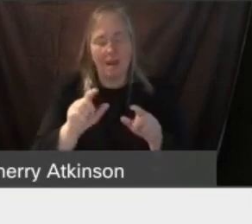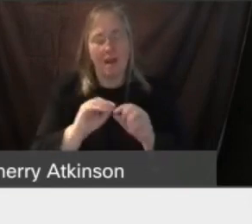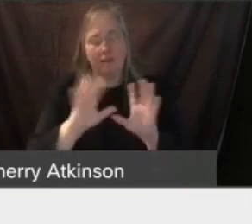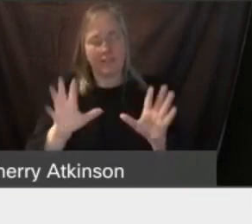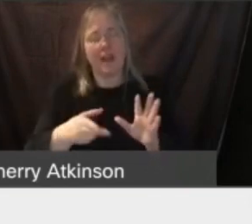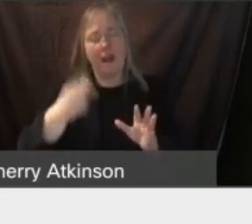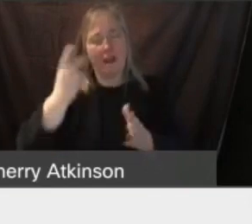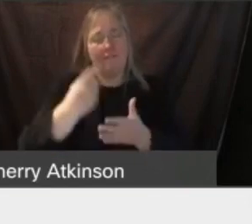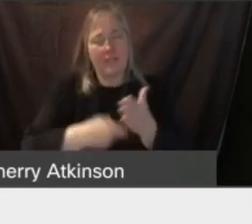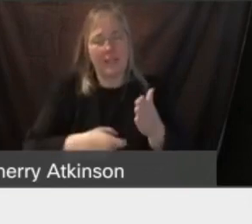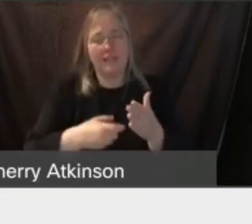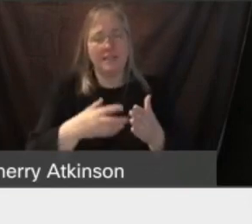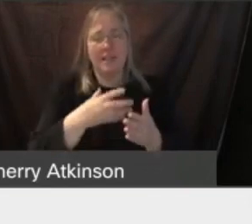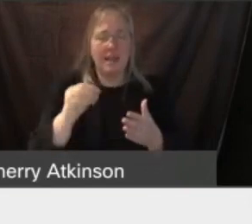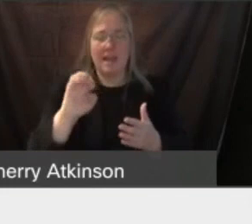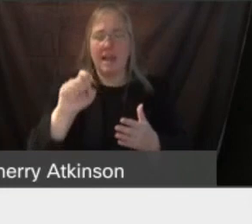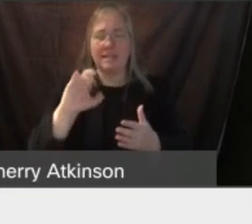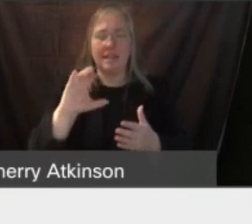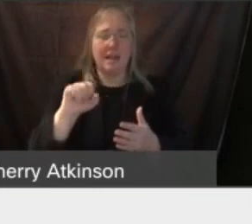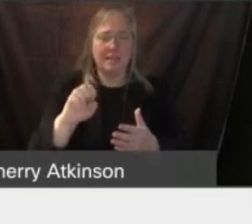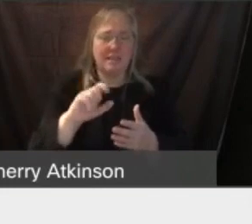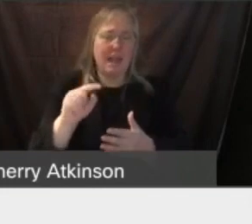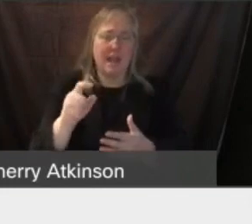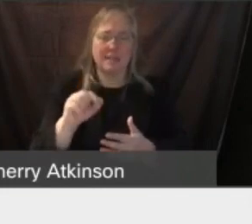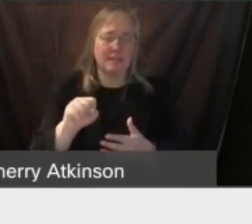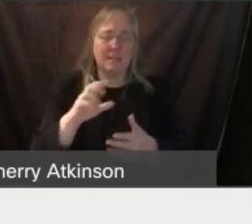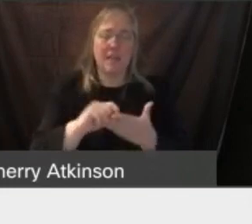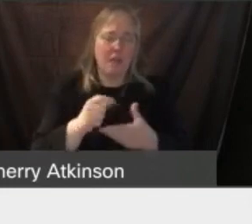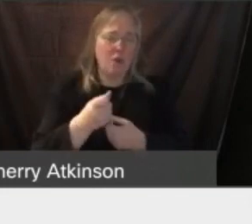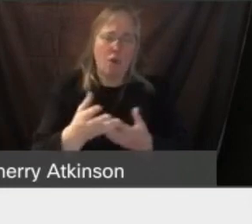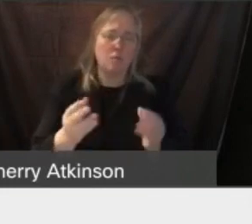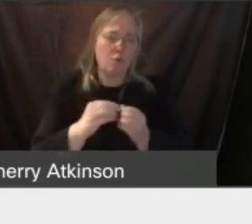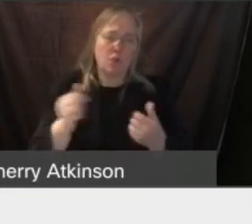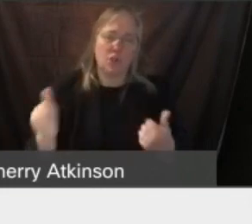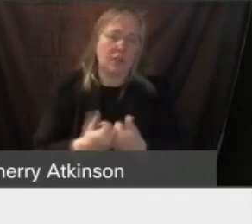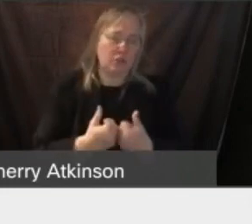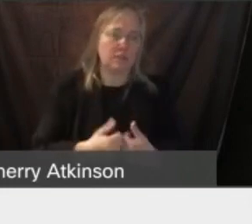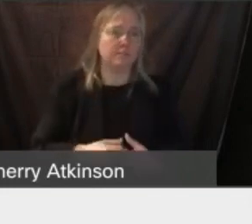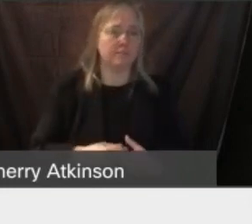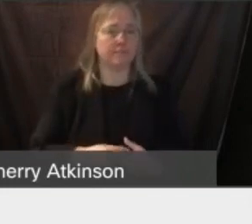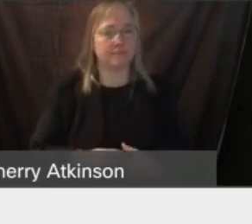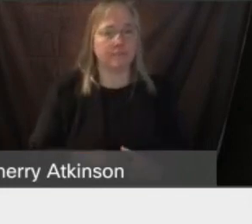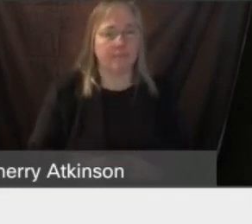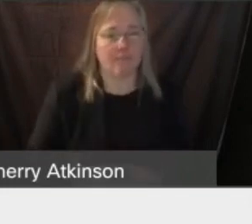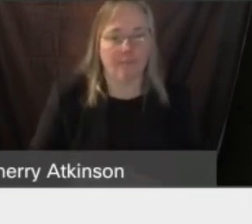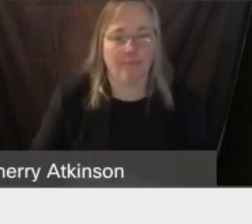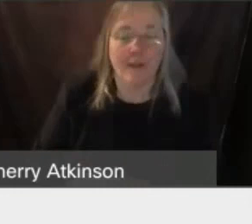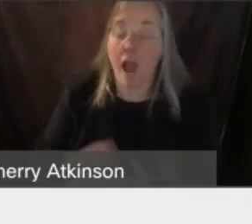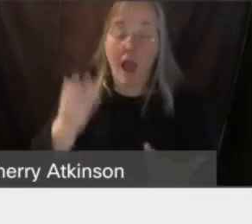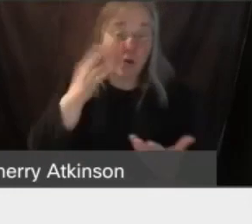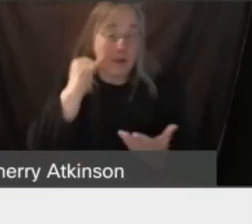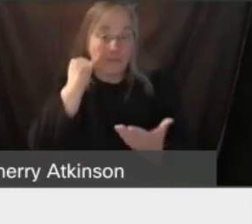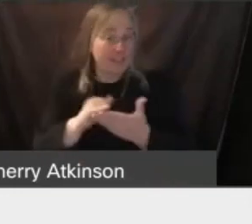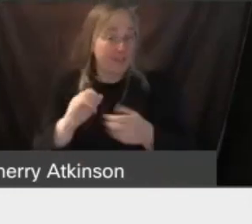things like that can create additional challenges. I don't know if that's a full answer to your question